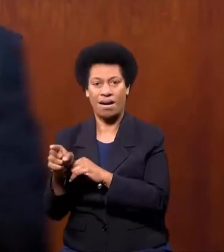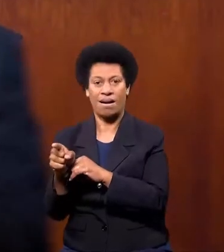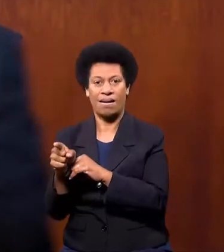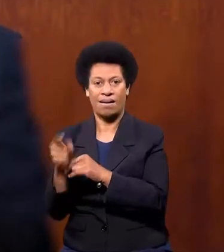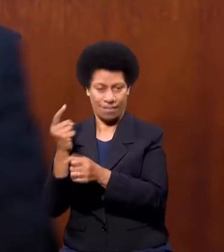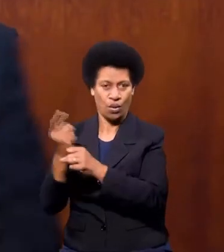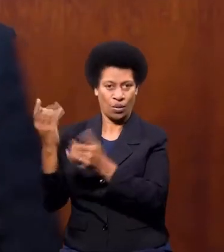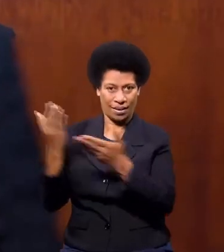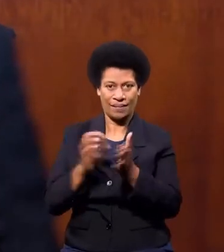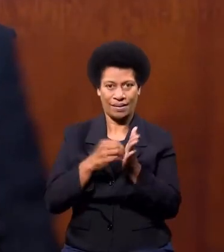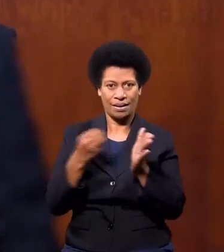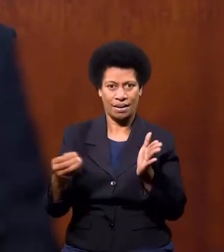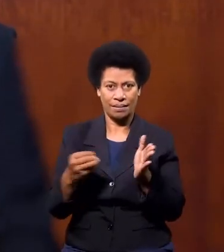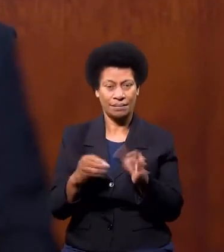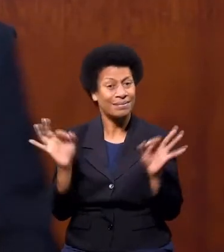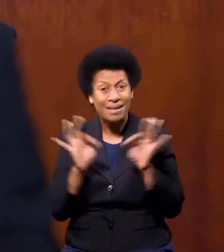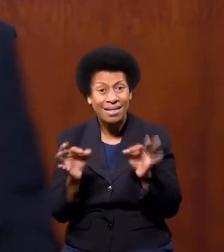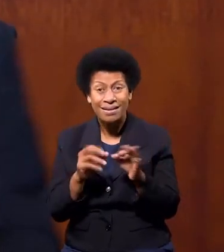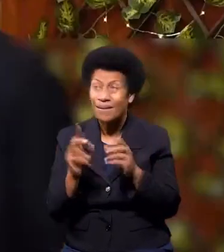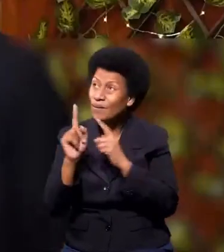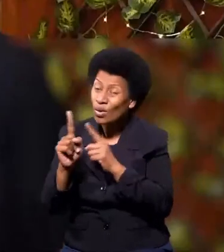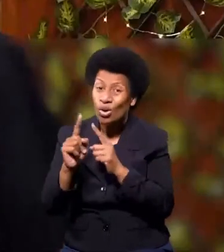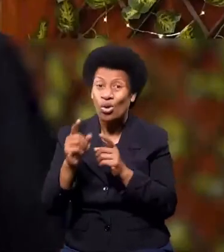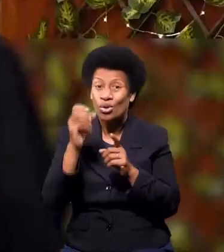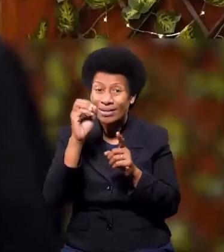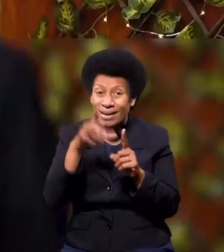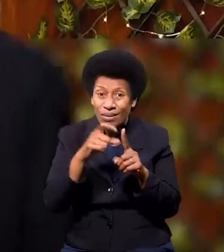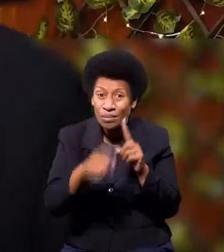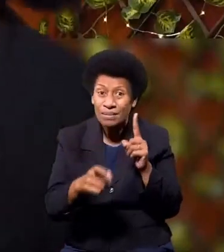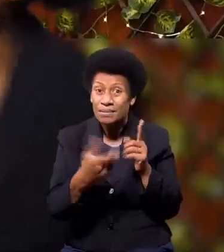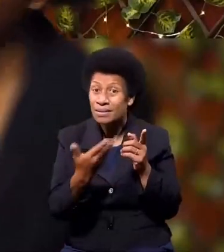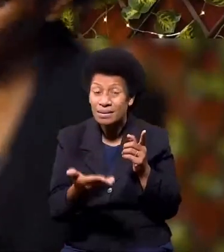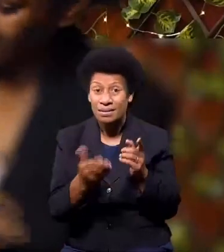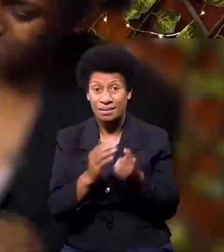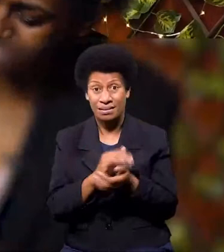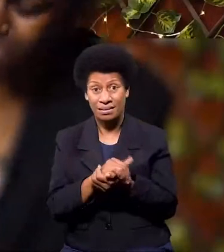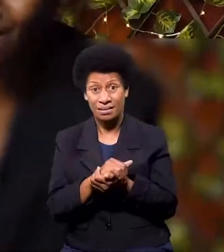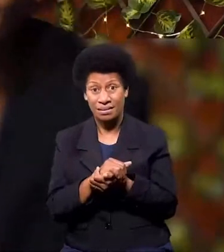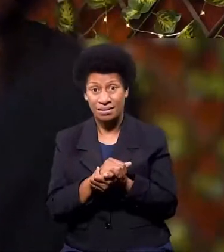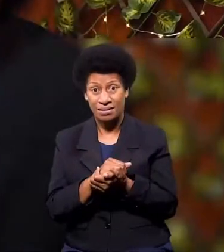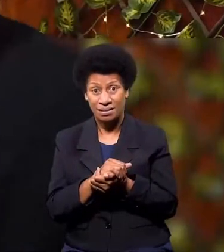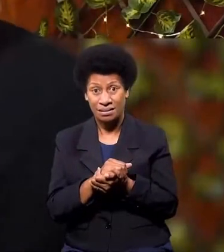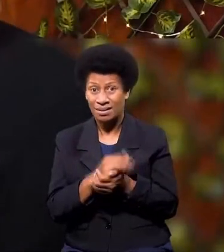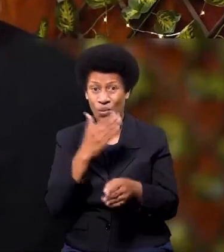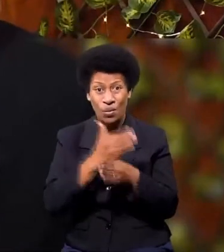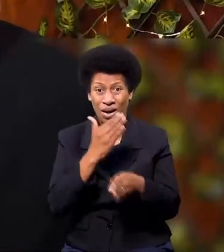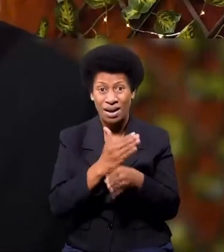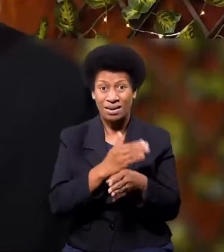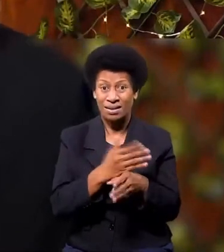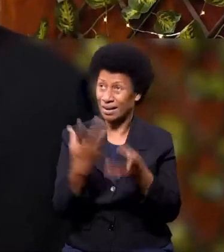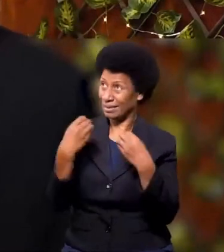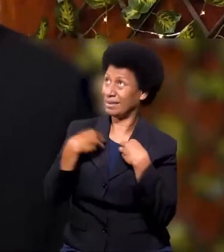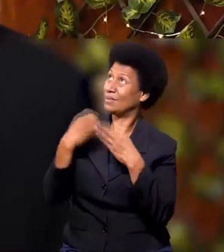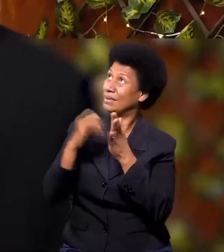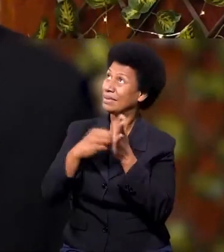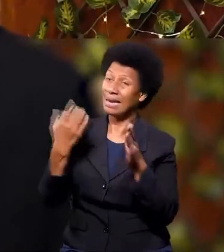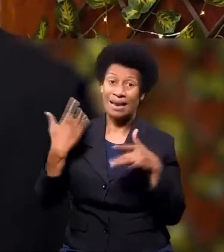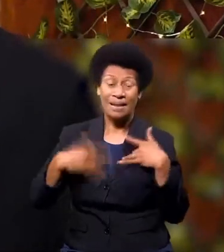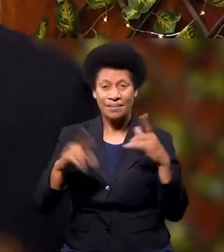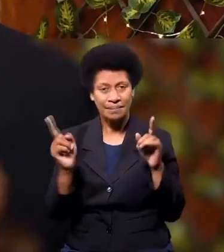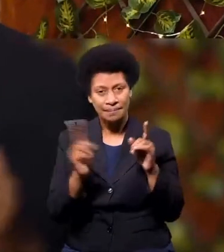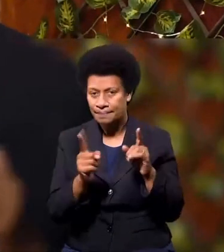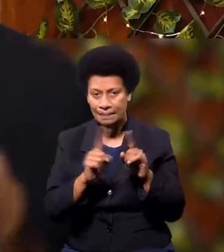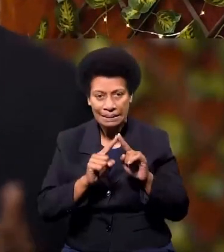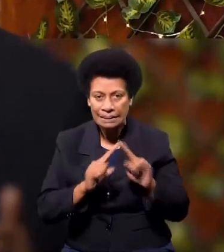your following the commandments. Because we are justified by faith and yes, His grace, and right, not necessarily our works. Amen. Now,